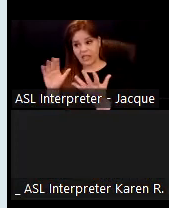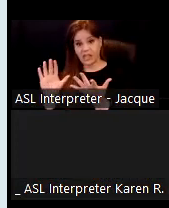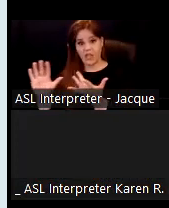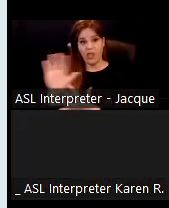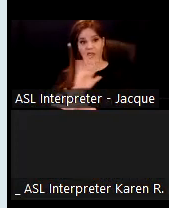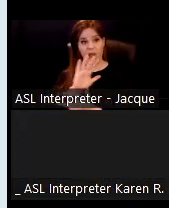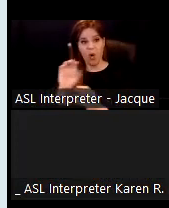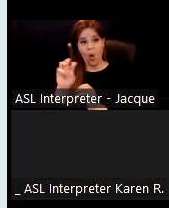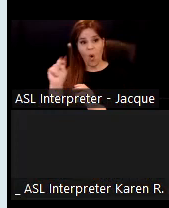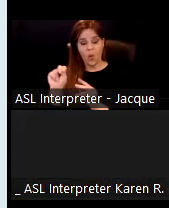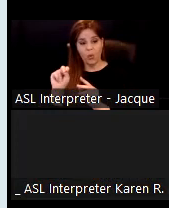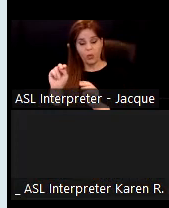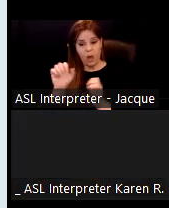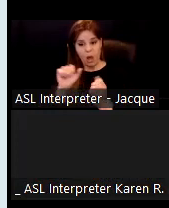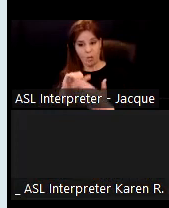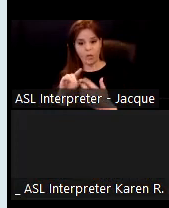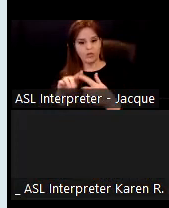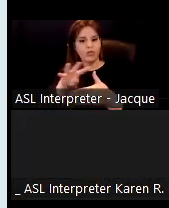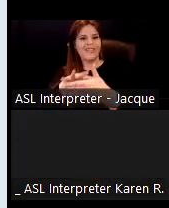scheduling, evaluation, and assessment.